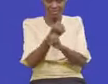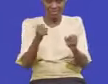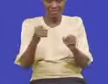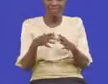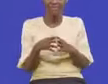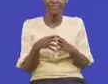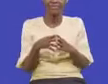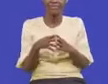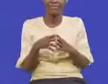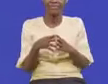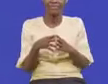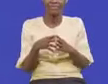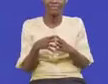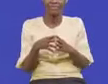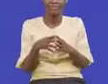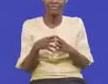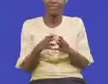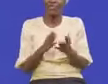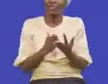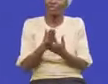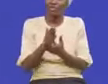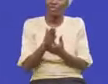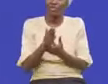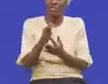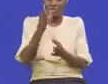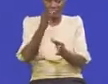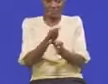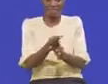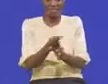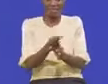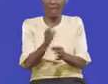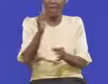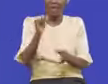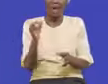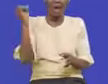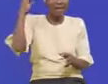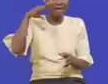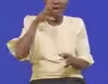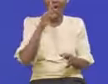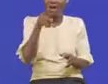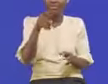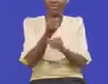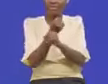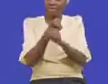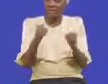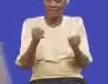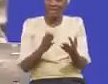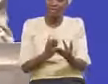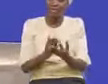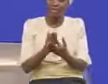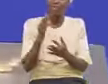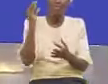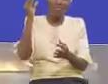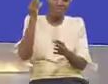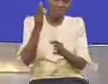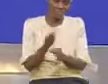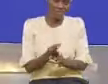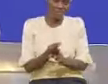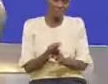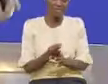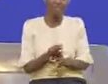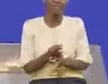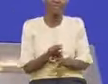Ela bena amon vave ocho demi. To koseme. By grace are you saved through faith. To amon vave